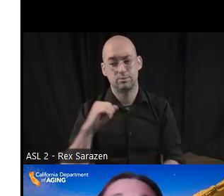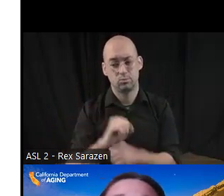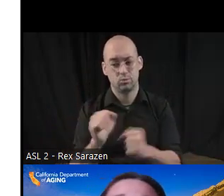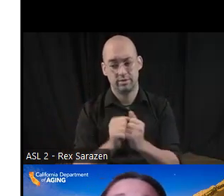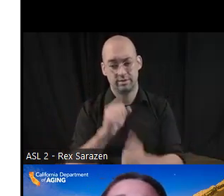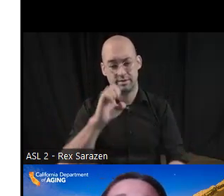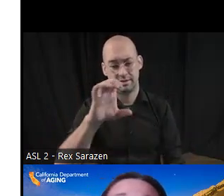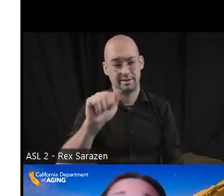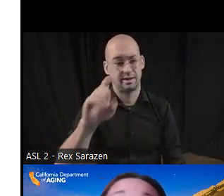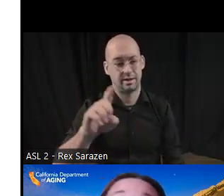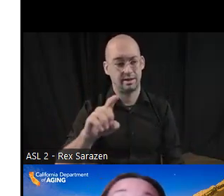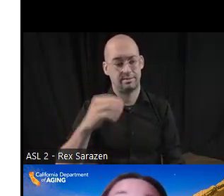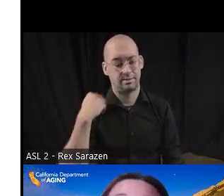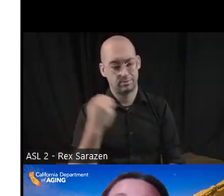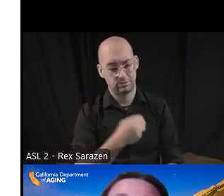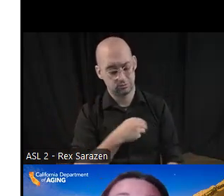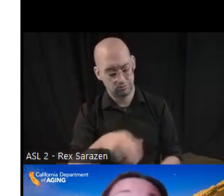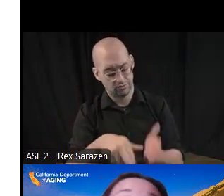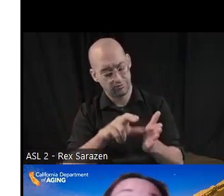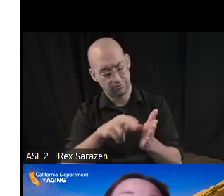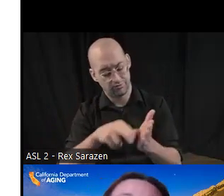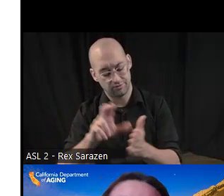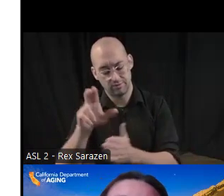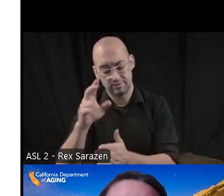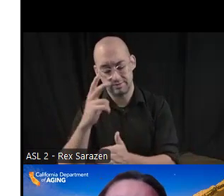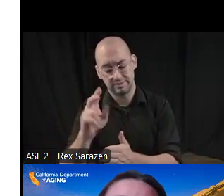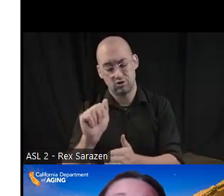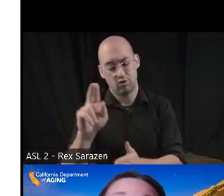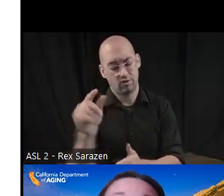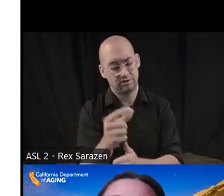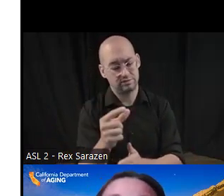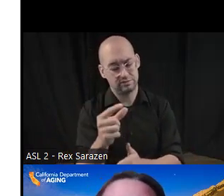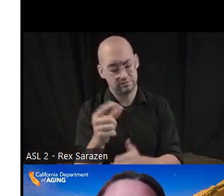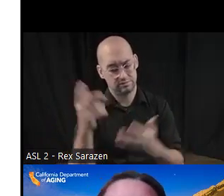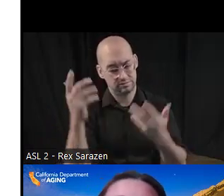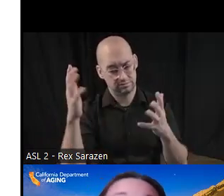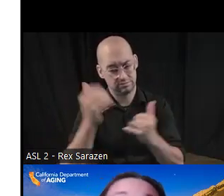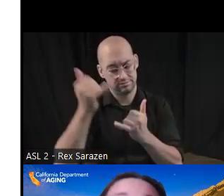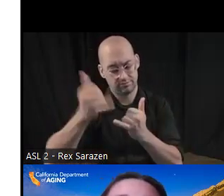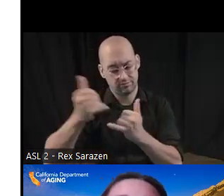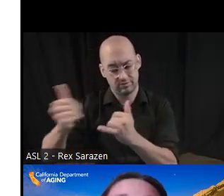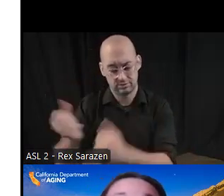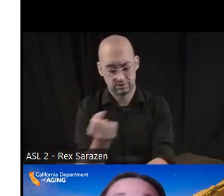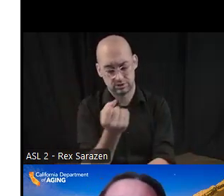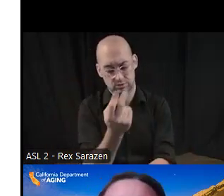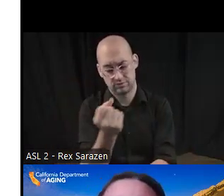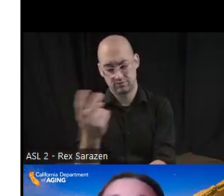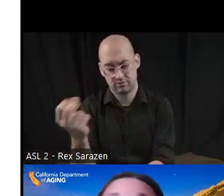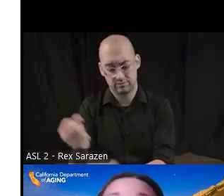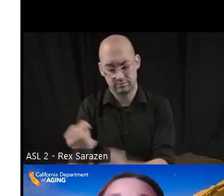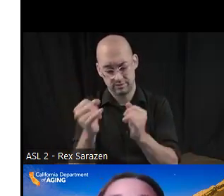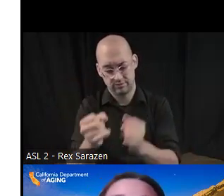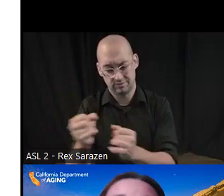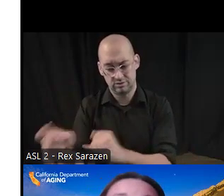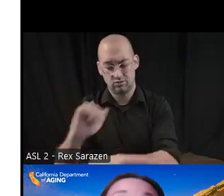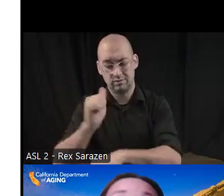in reviewing applications, and in August, we finalized our selection of 12 individuals representing older adults, people